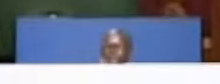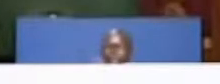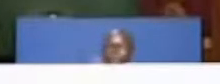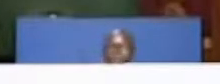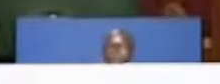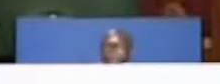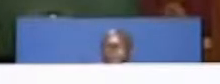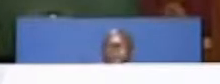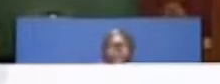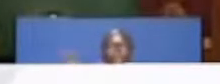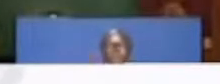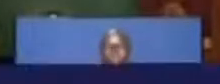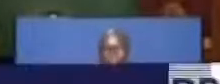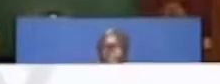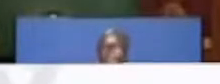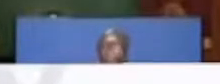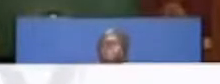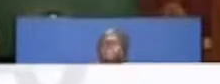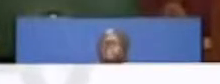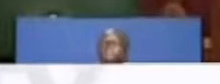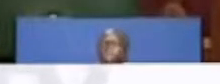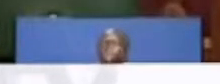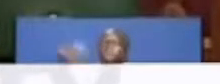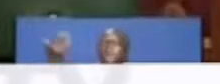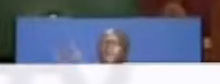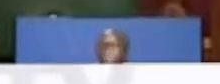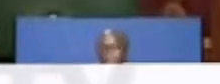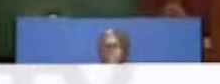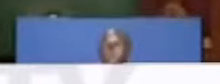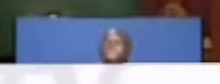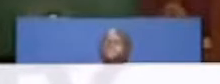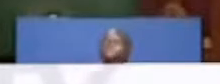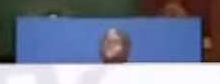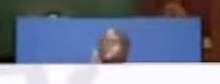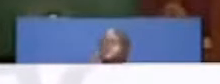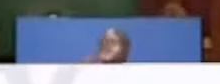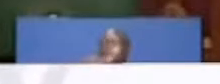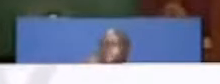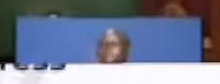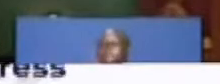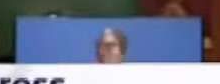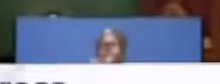join in ushering in universal health coverage for all our people.